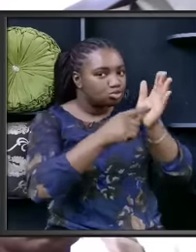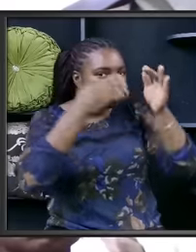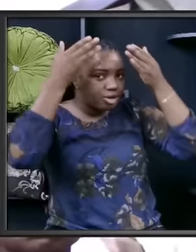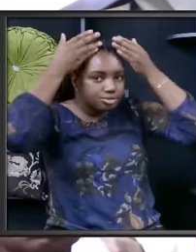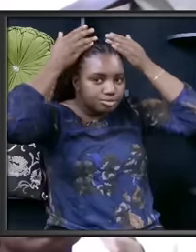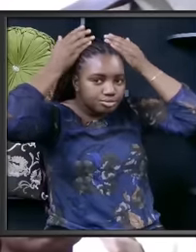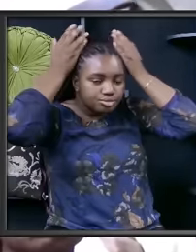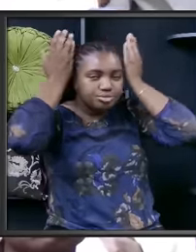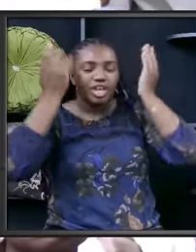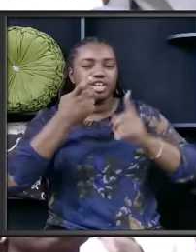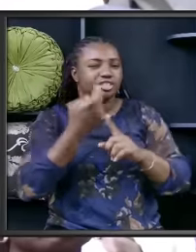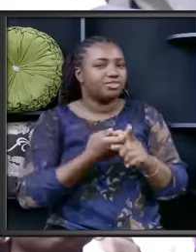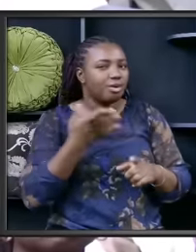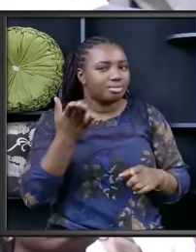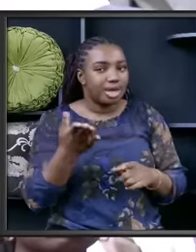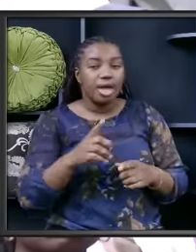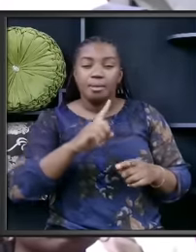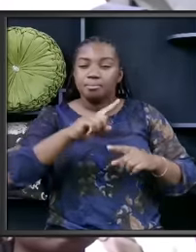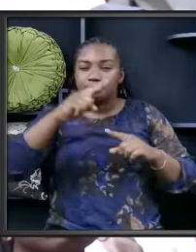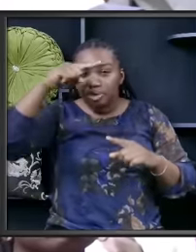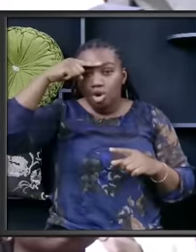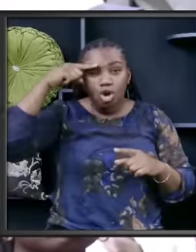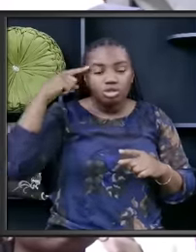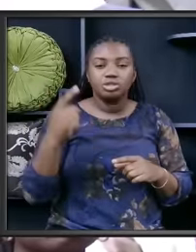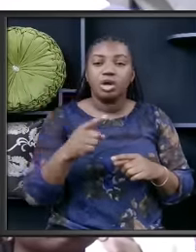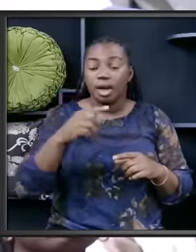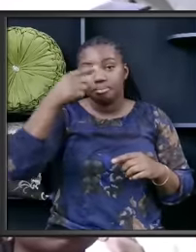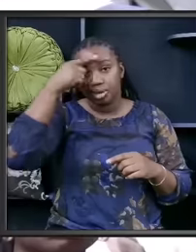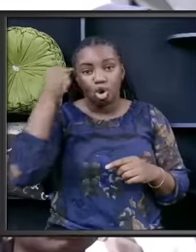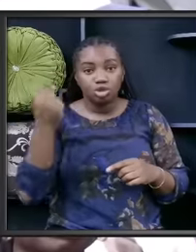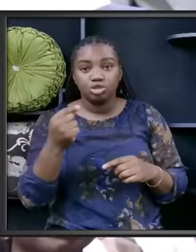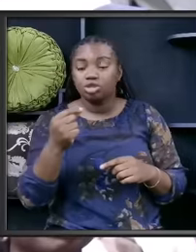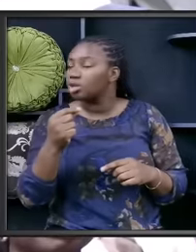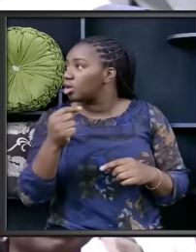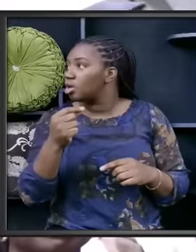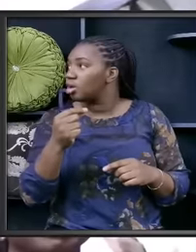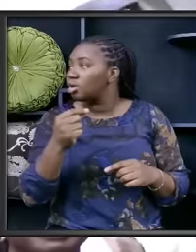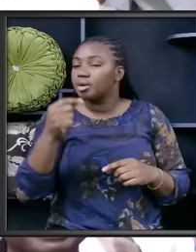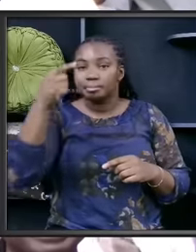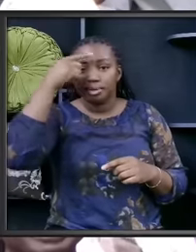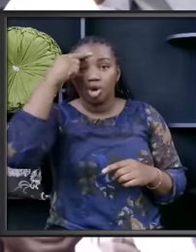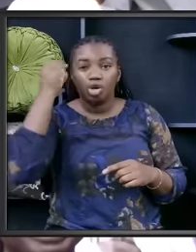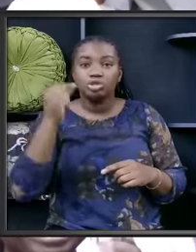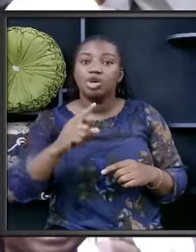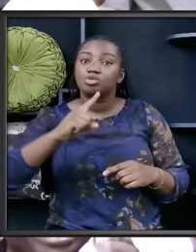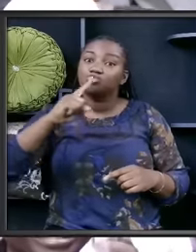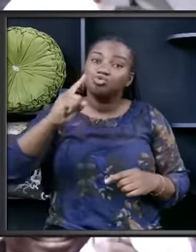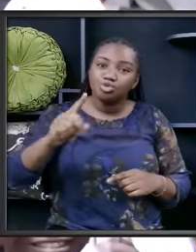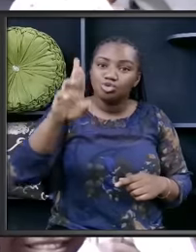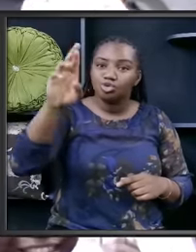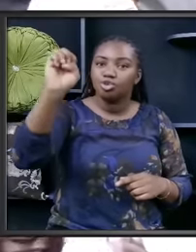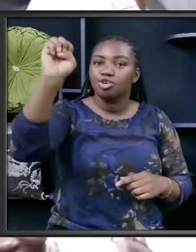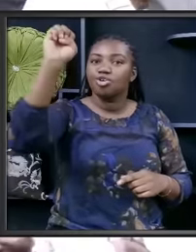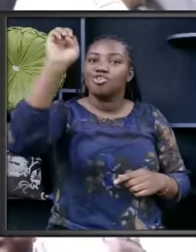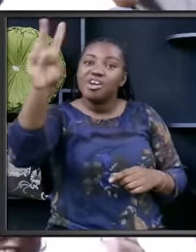then I begin because a real reverend sister, even if he push him not small, but her own now half. Half.